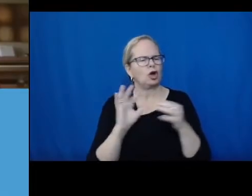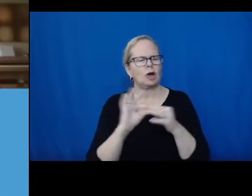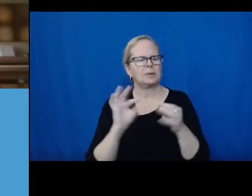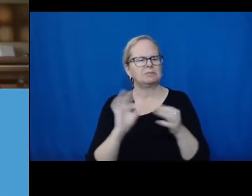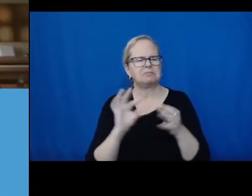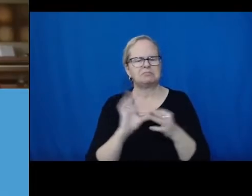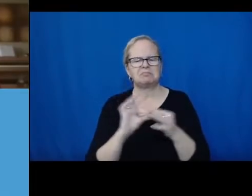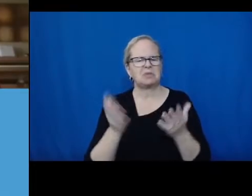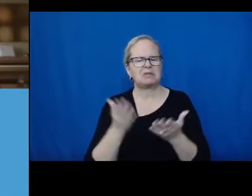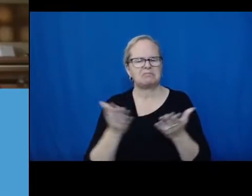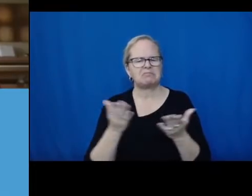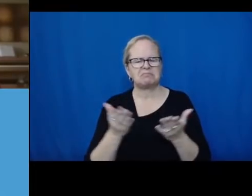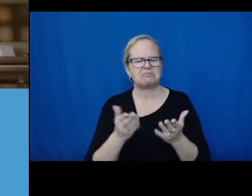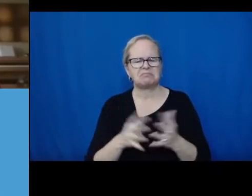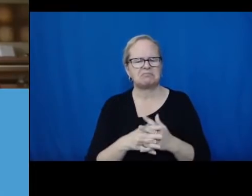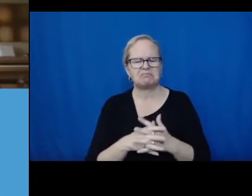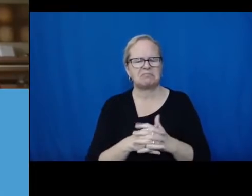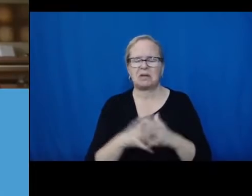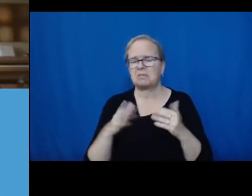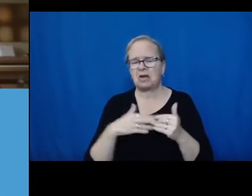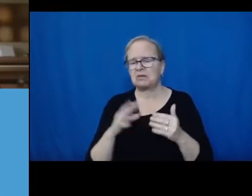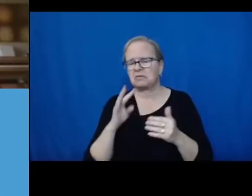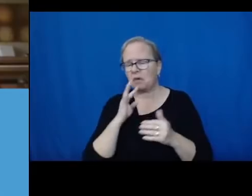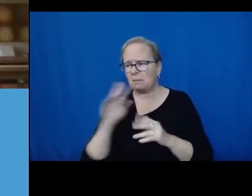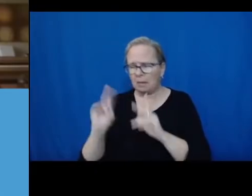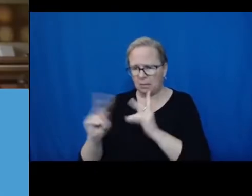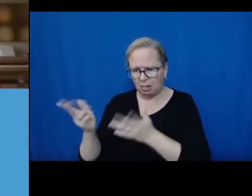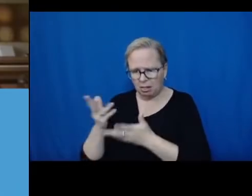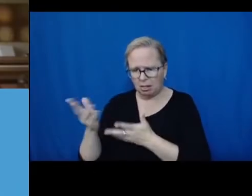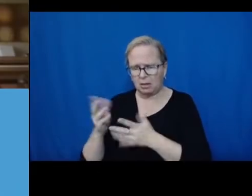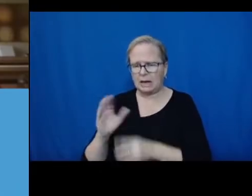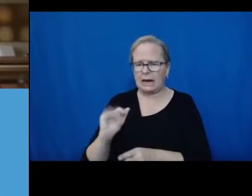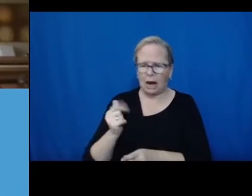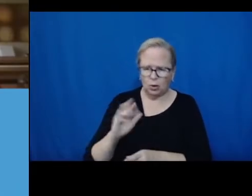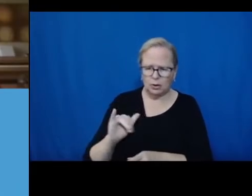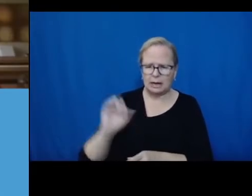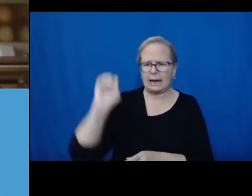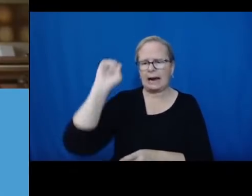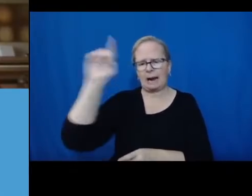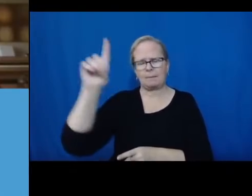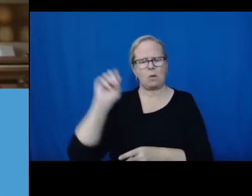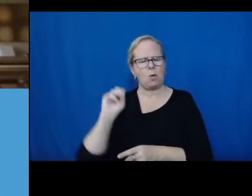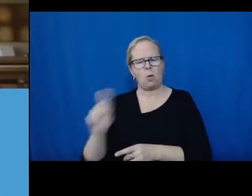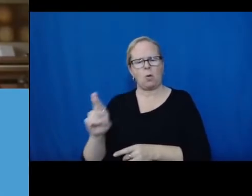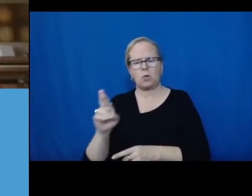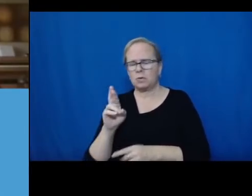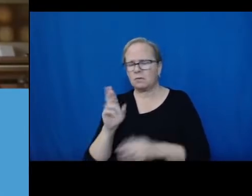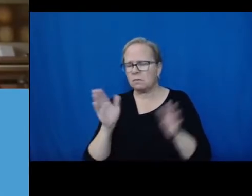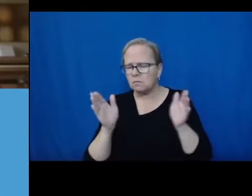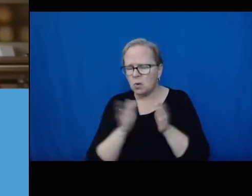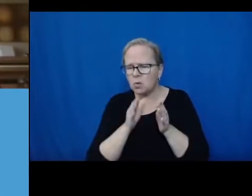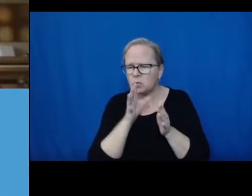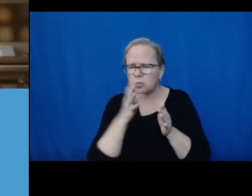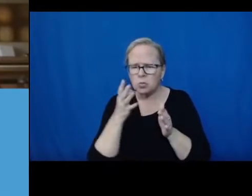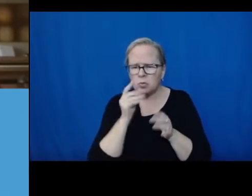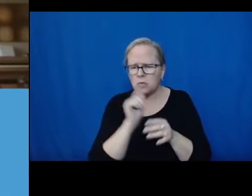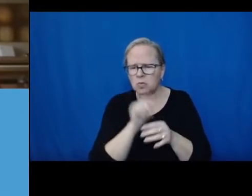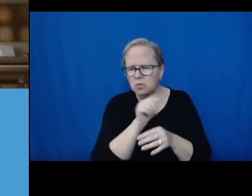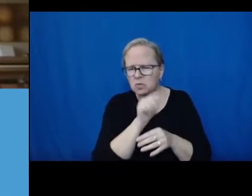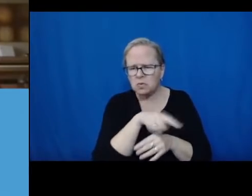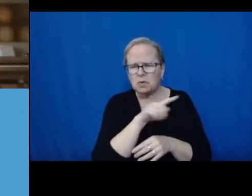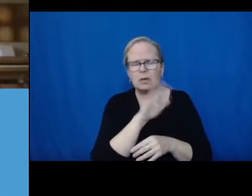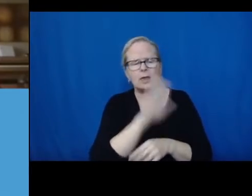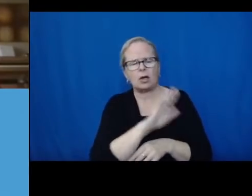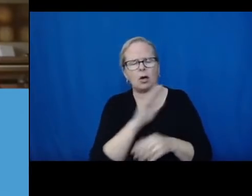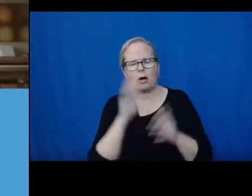you're speaking to folks in Calgary and Edmonton about what the rural hospital experience